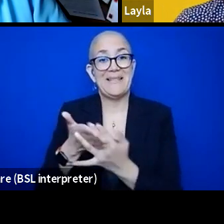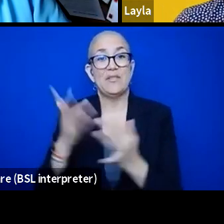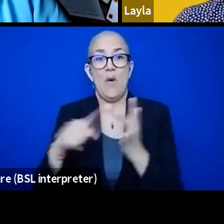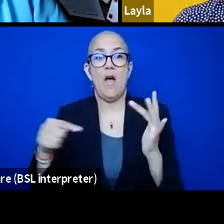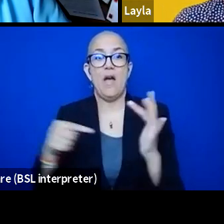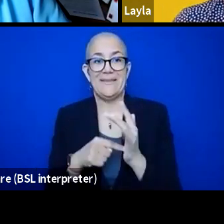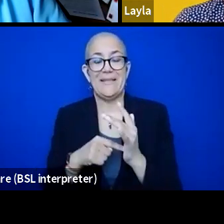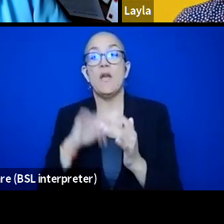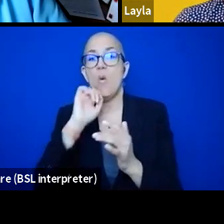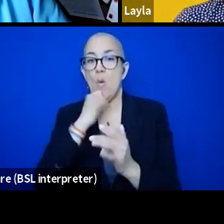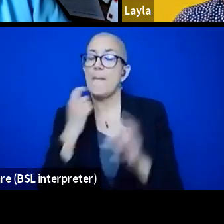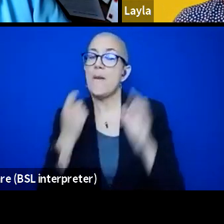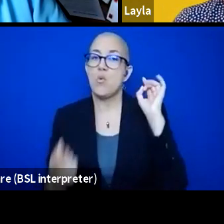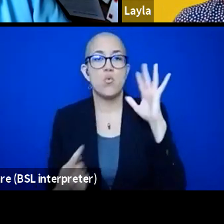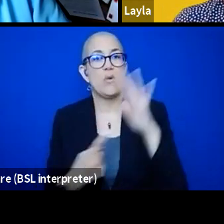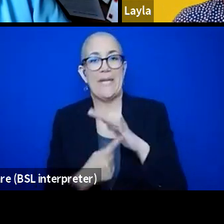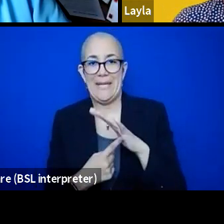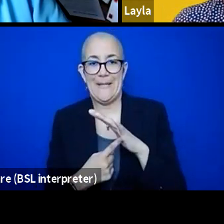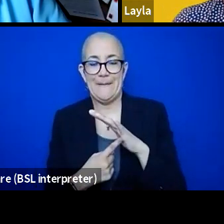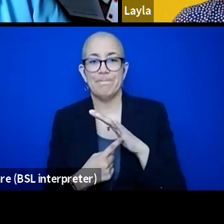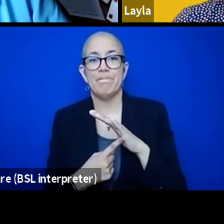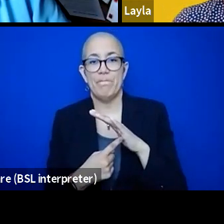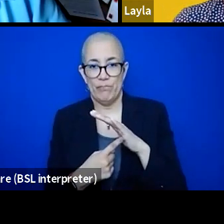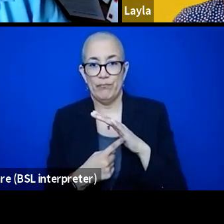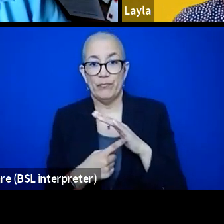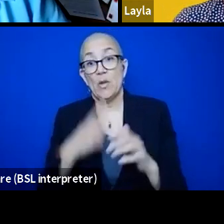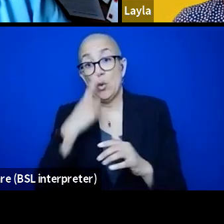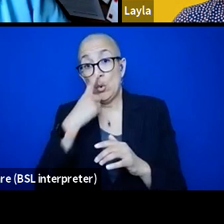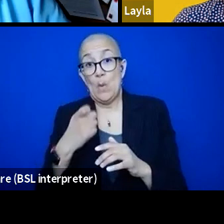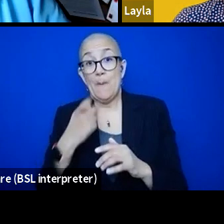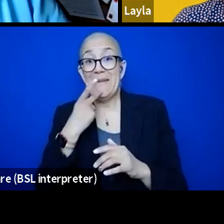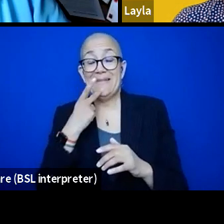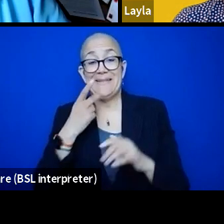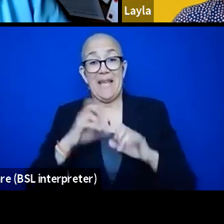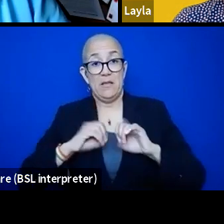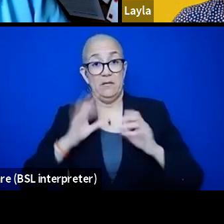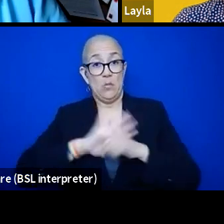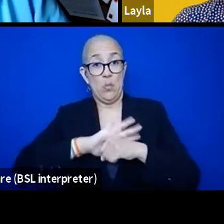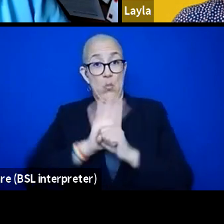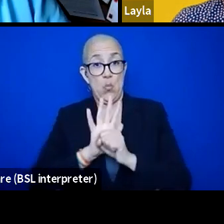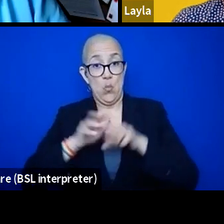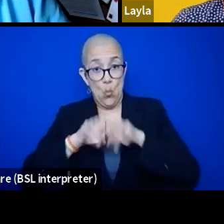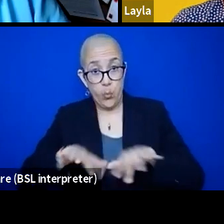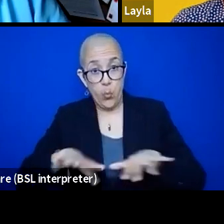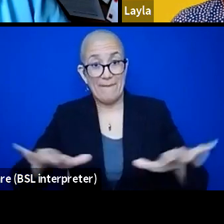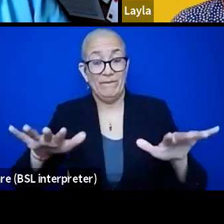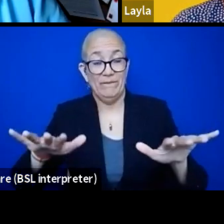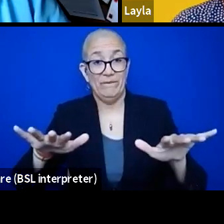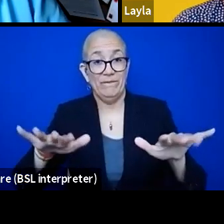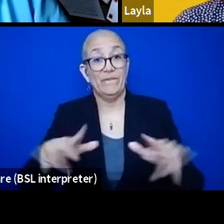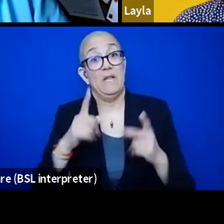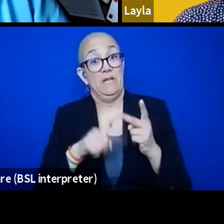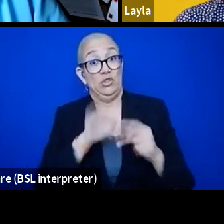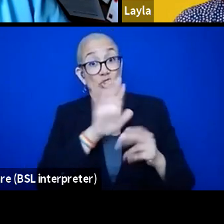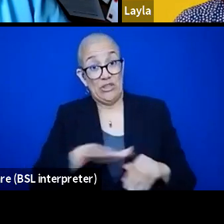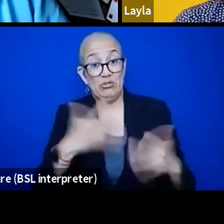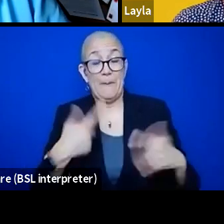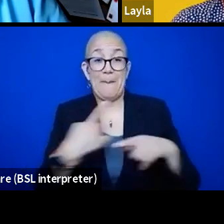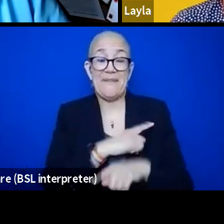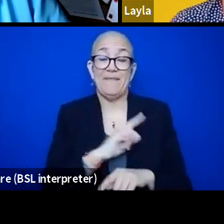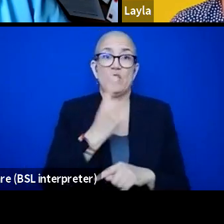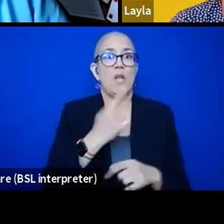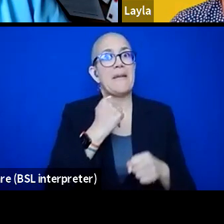be absolutely key here. You know, we could be a second wave. And those children who've missed out, and Gavin Williamson